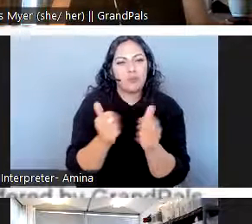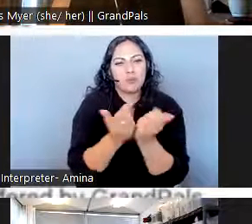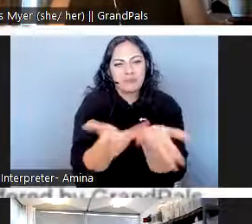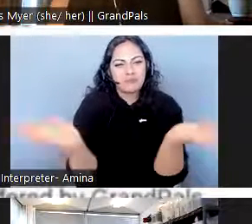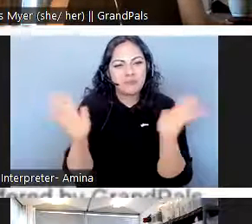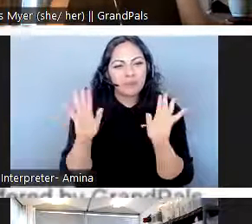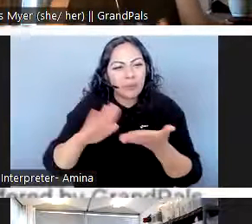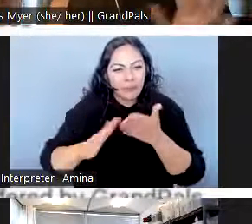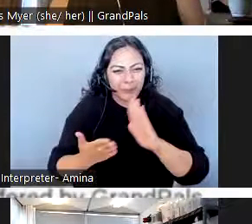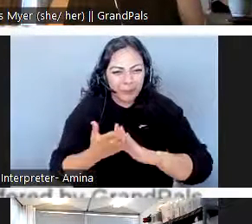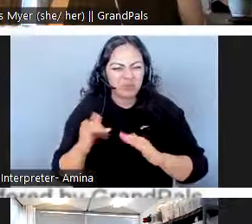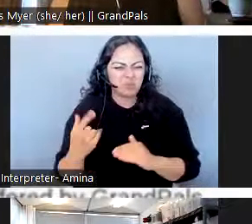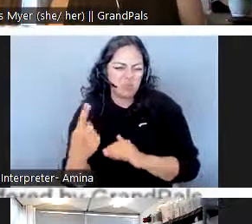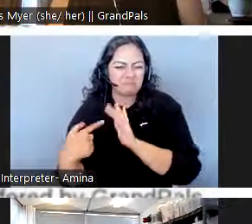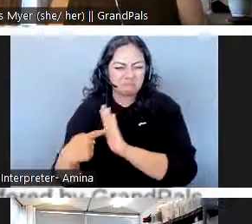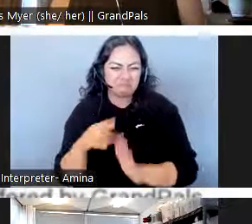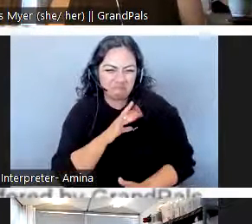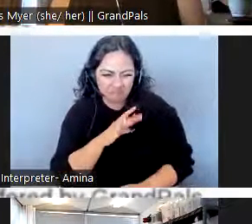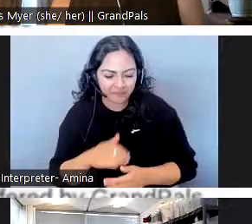this is a very quick